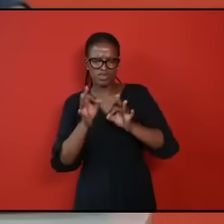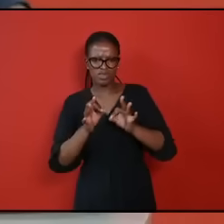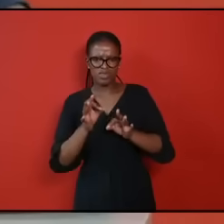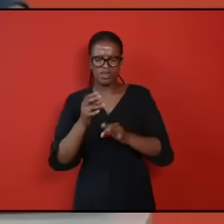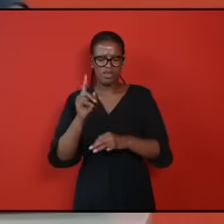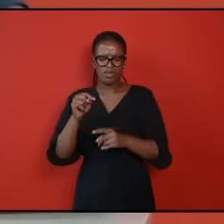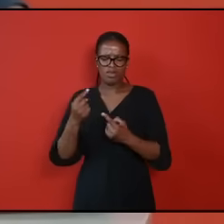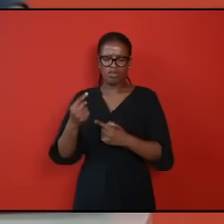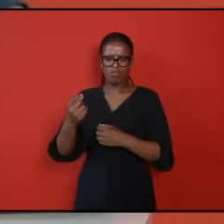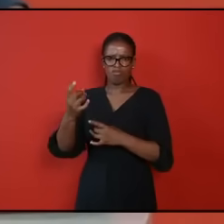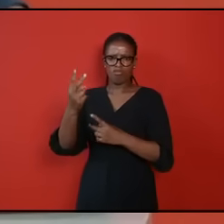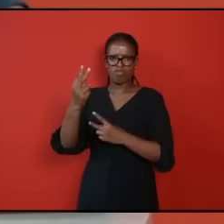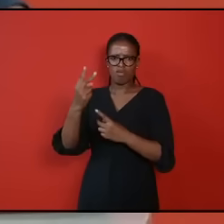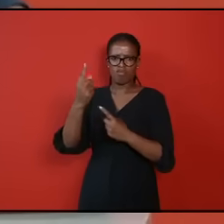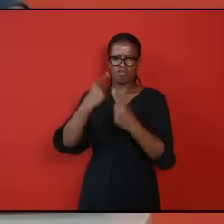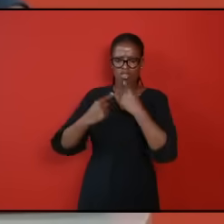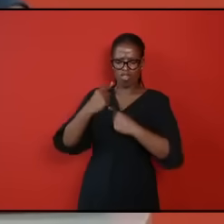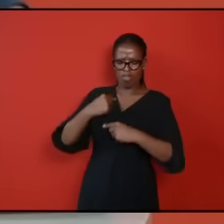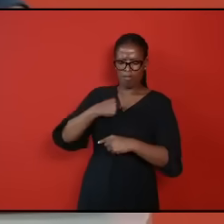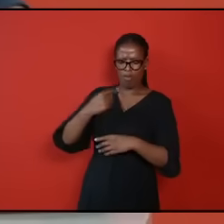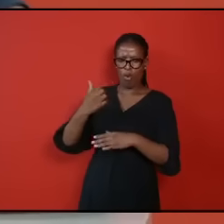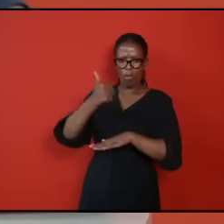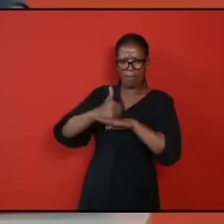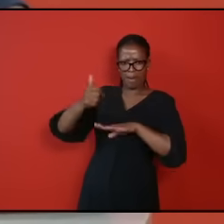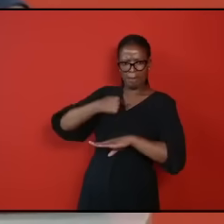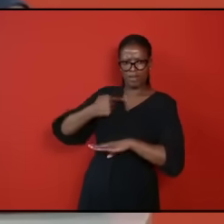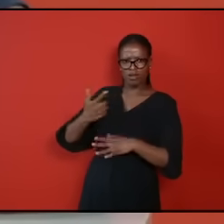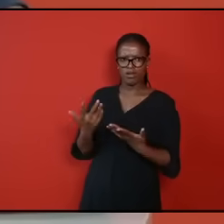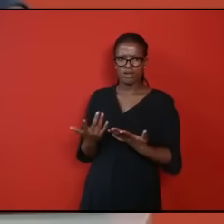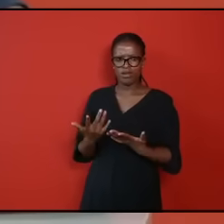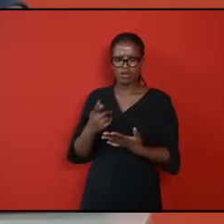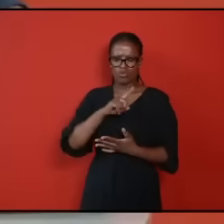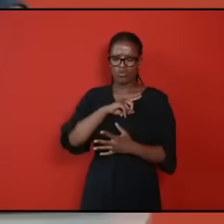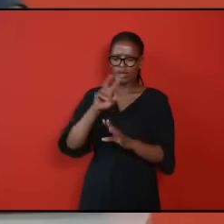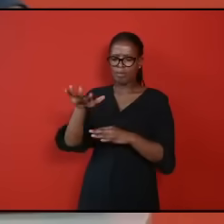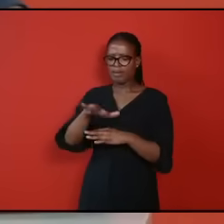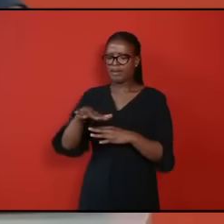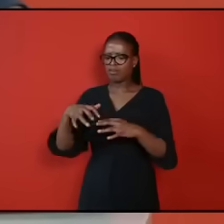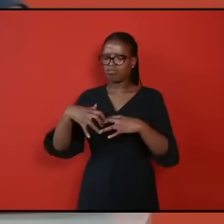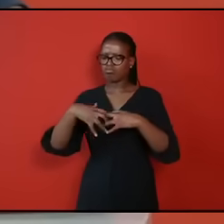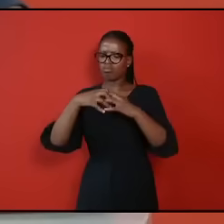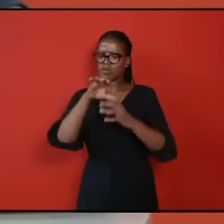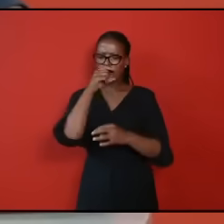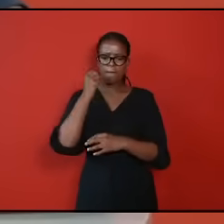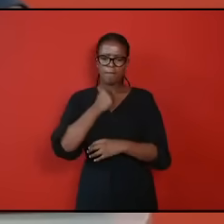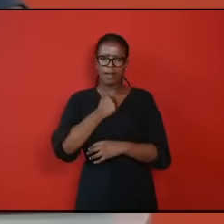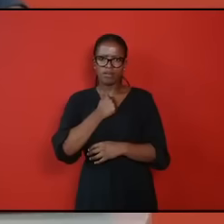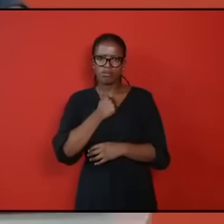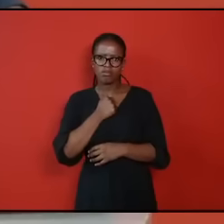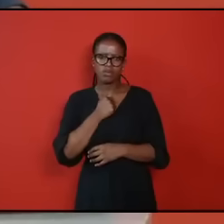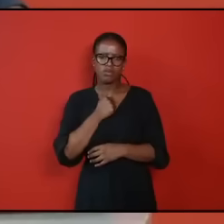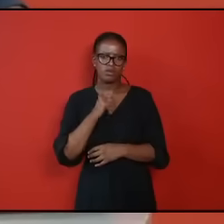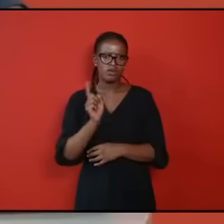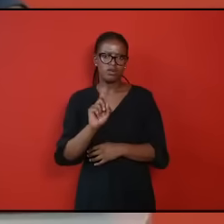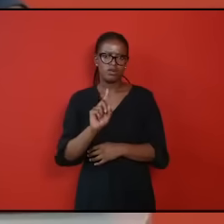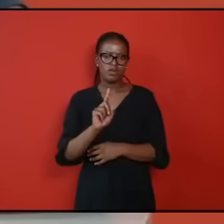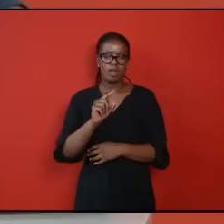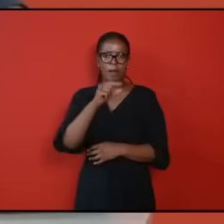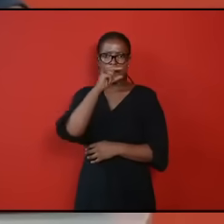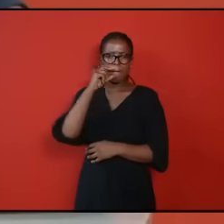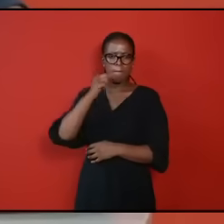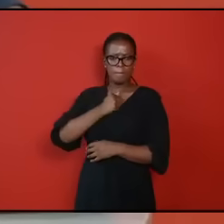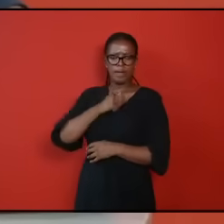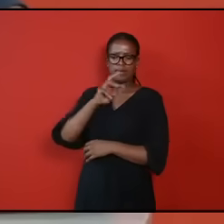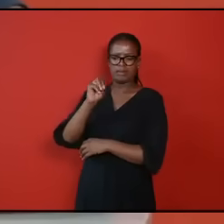blackmail me because you say a place is named after me. I think my name is way bigger